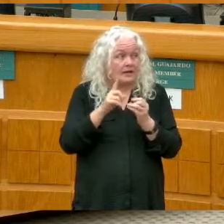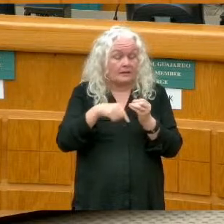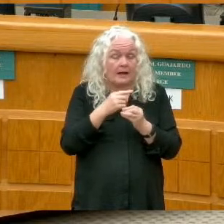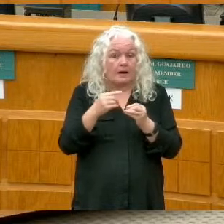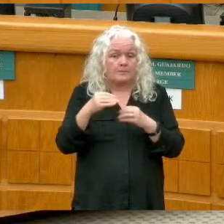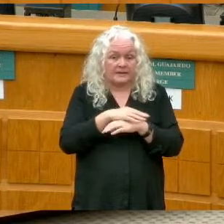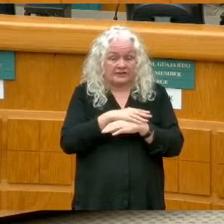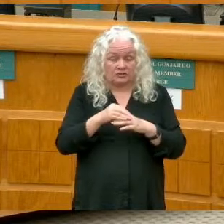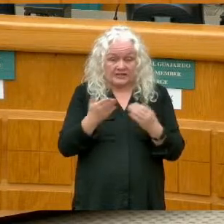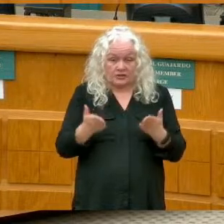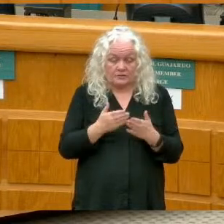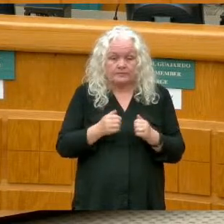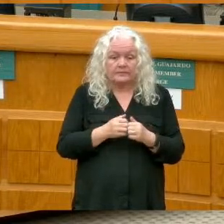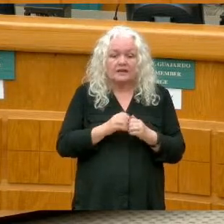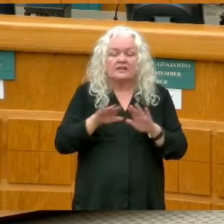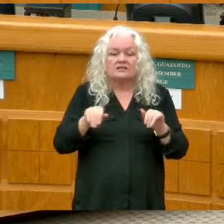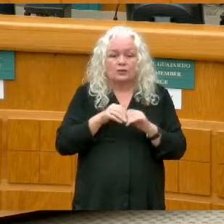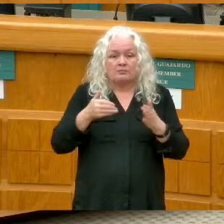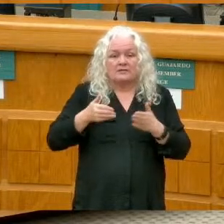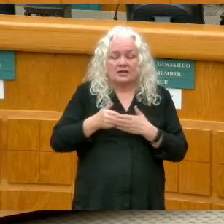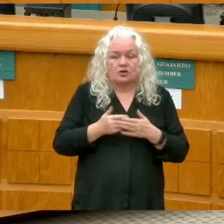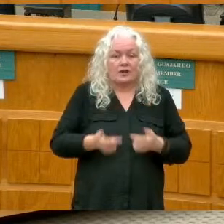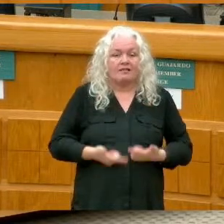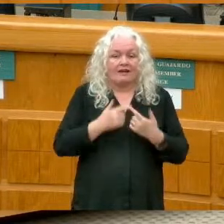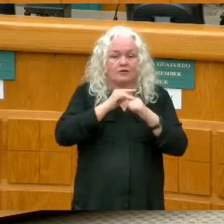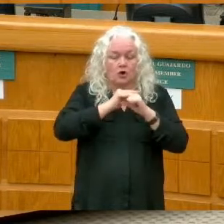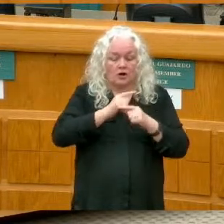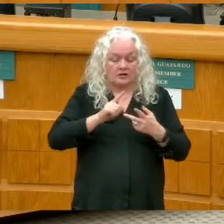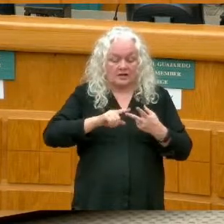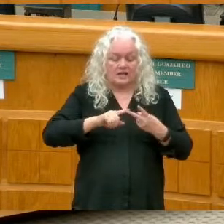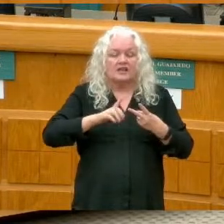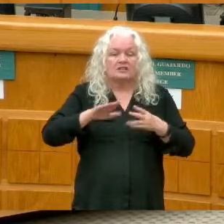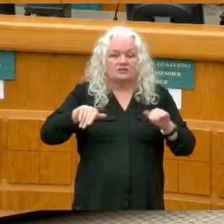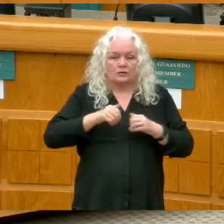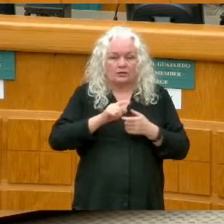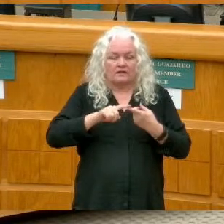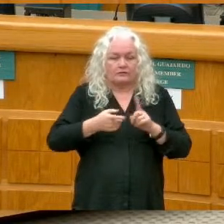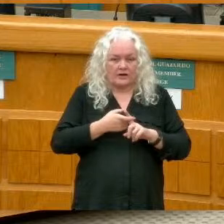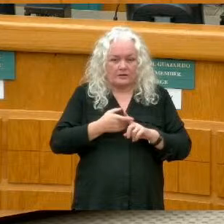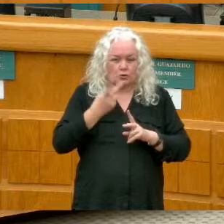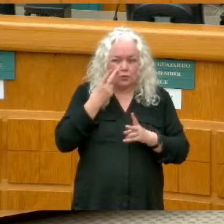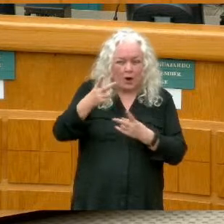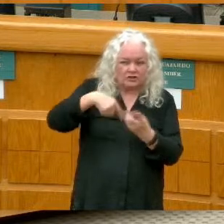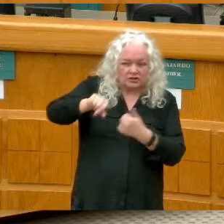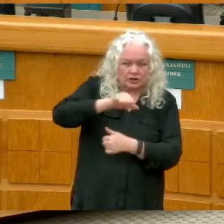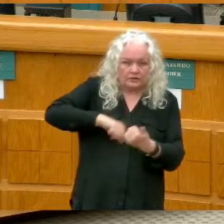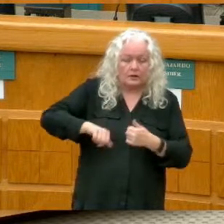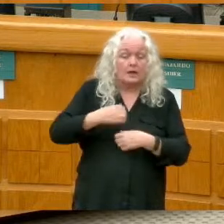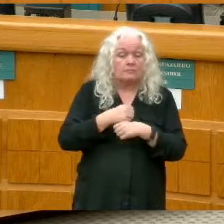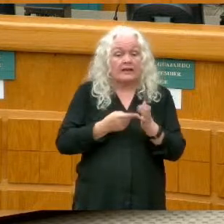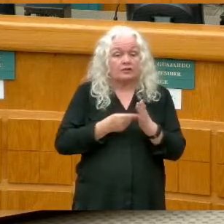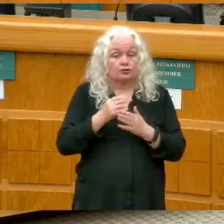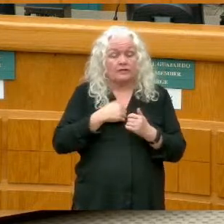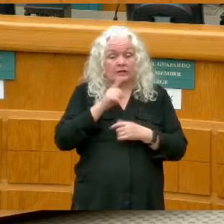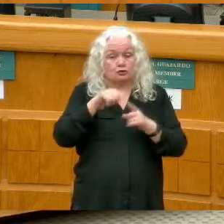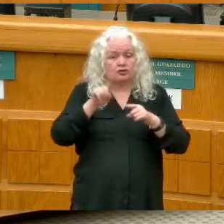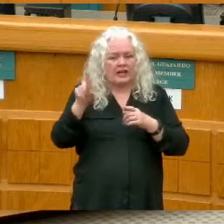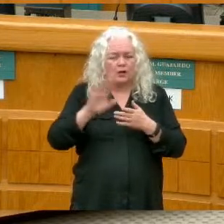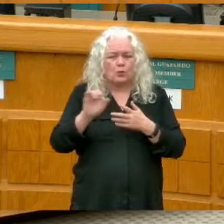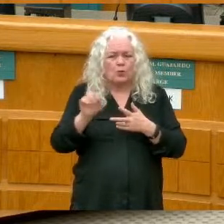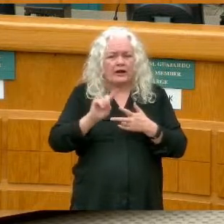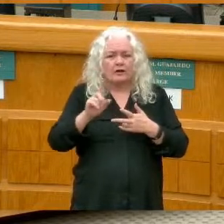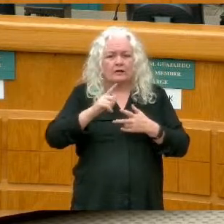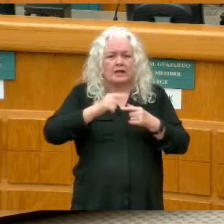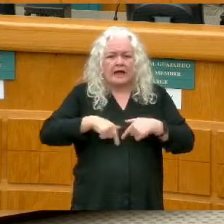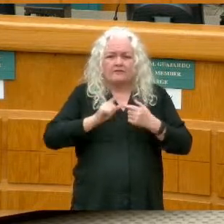beaches. Here it goes. Swim near a lifeguard. Swim with a friend where you can keep eyes on one another. Be sure you're checking as to where those